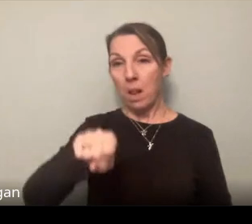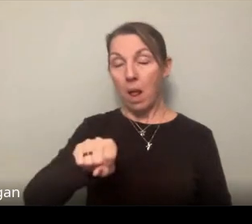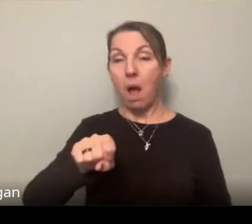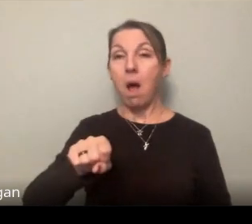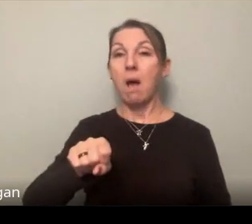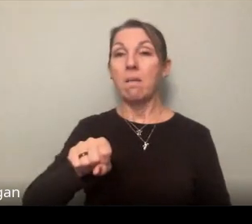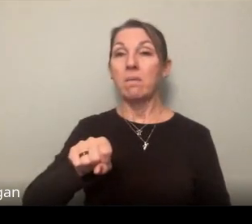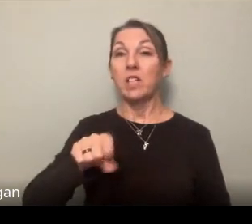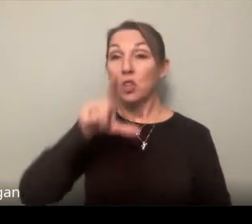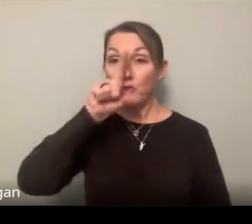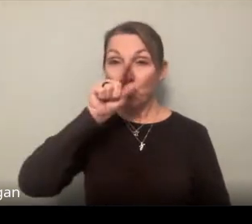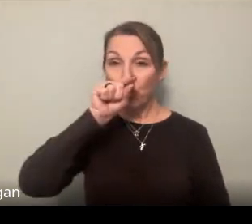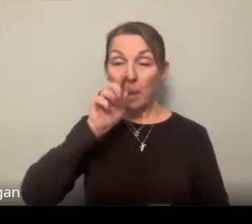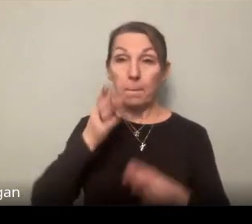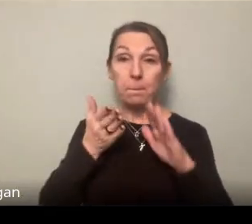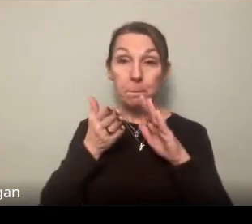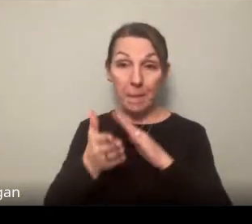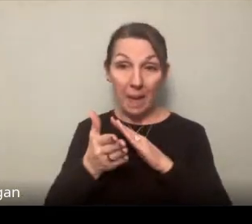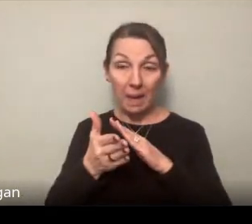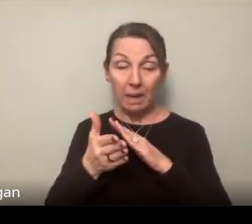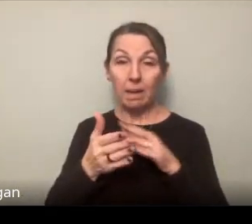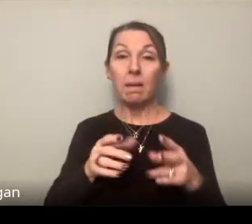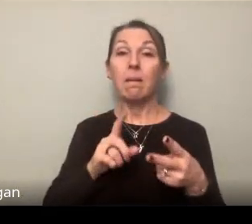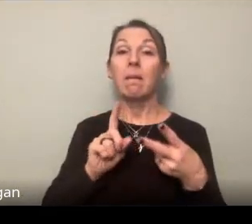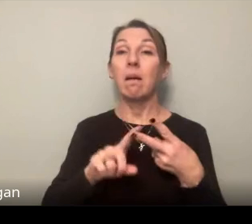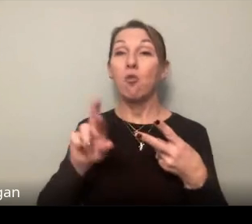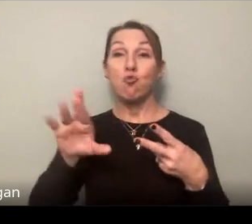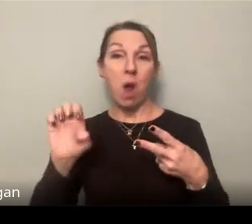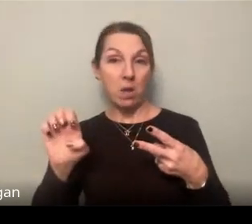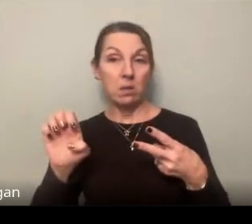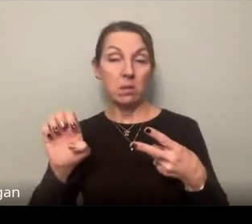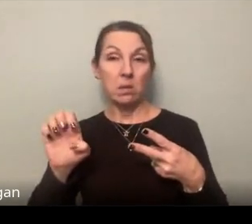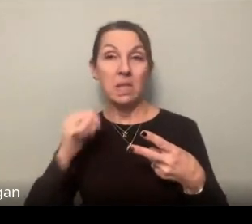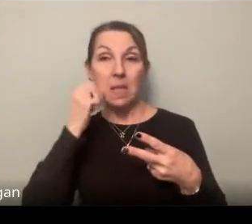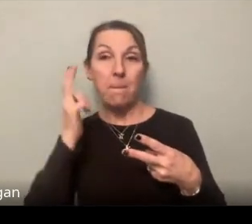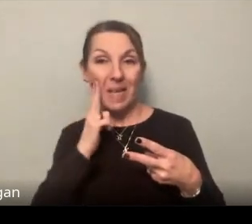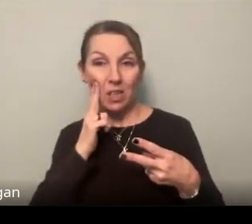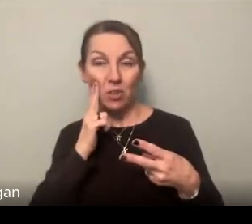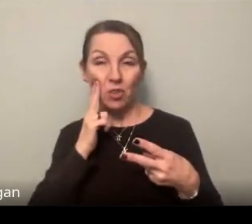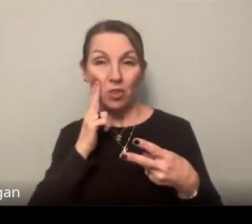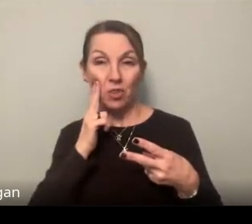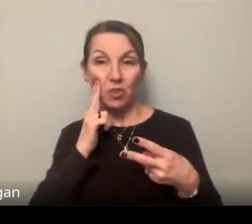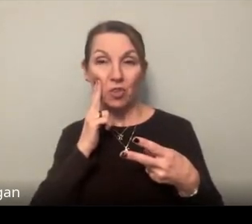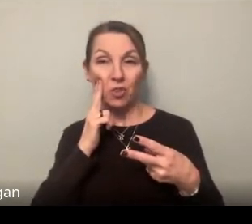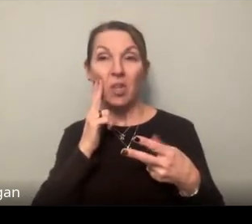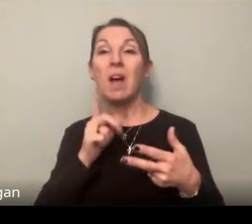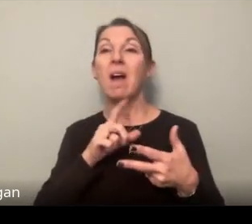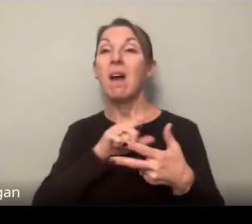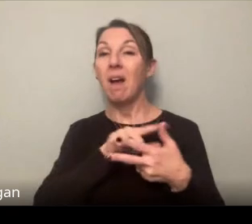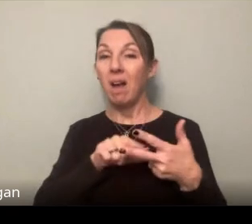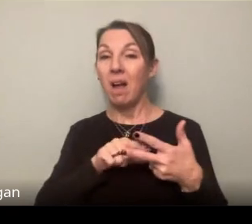baking chicken, putting the rice, like after you bake the chicken, put the rice and then the spinach. That's one of my favorite things to make. And then with